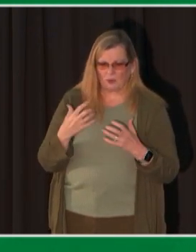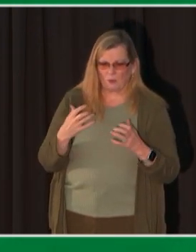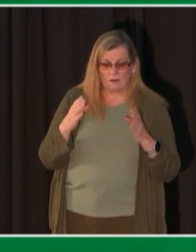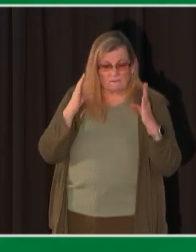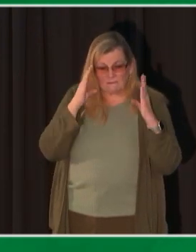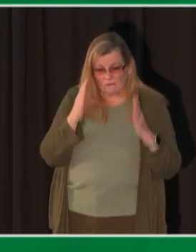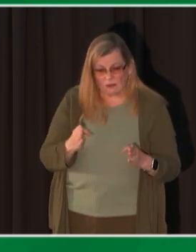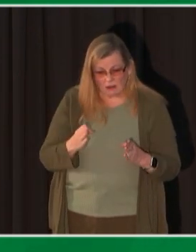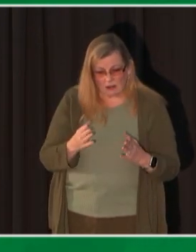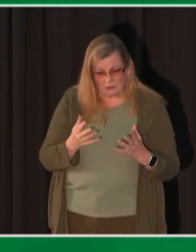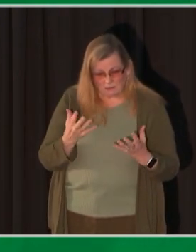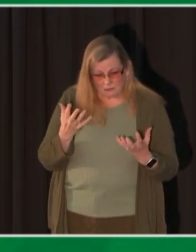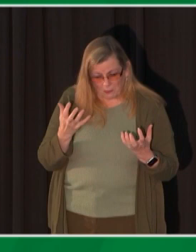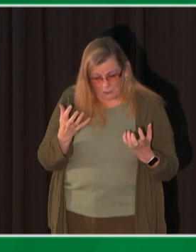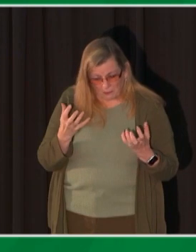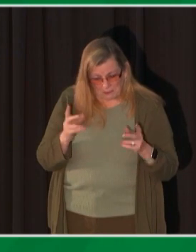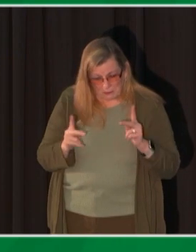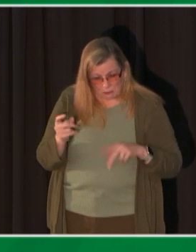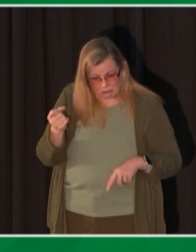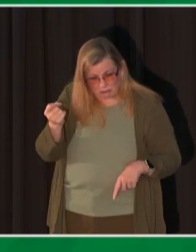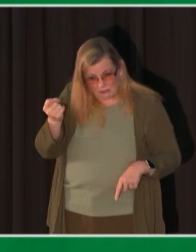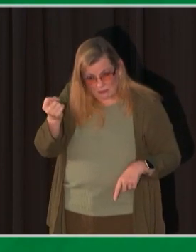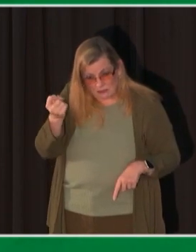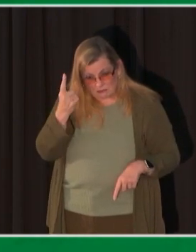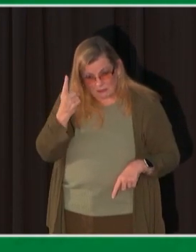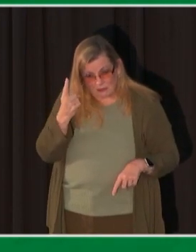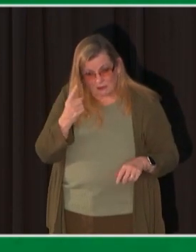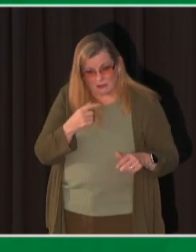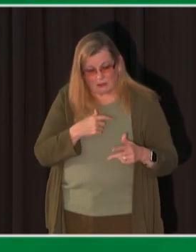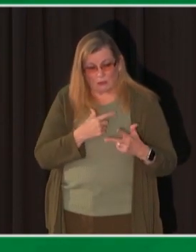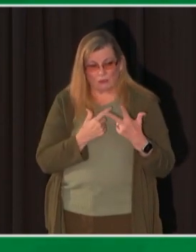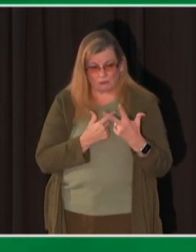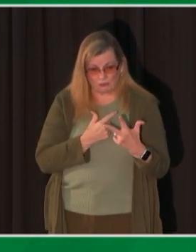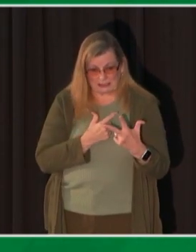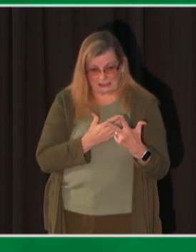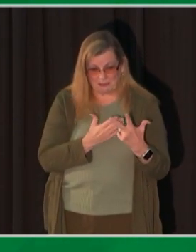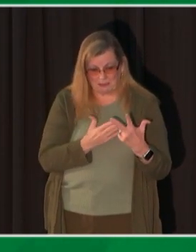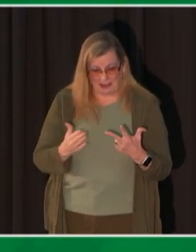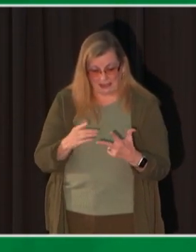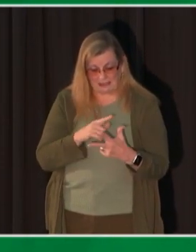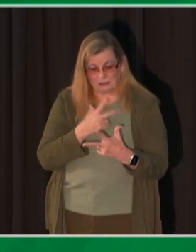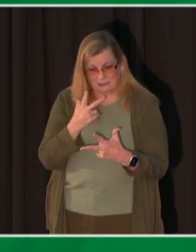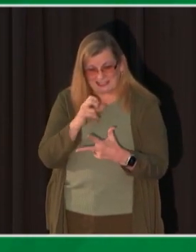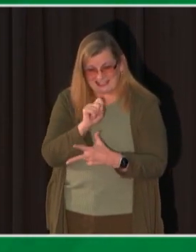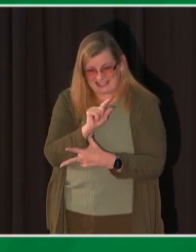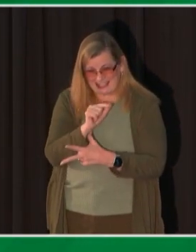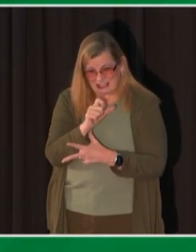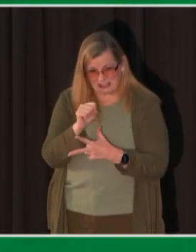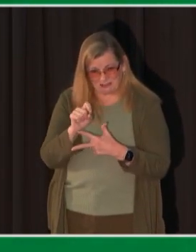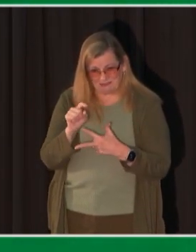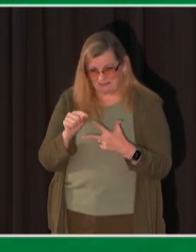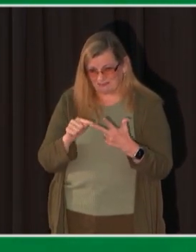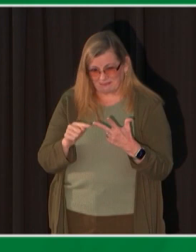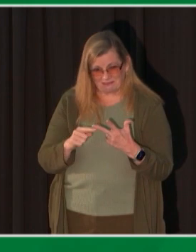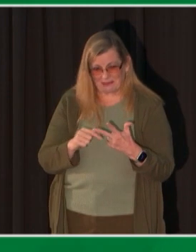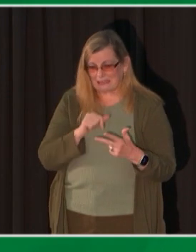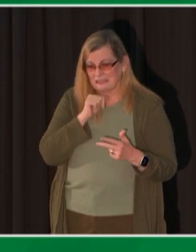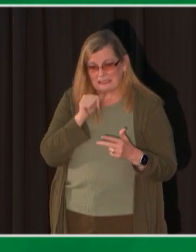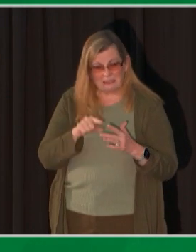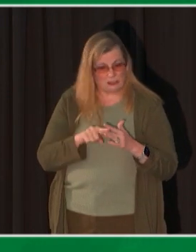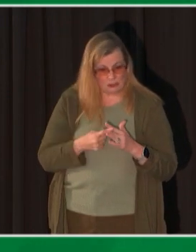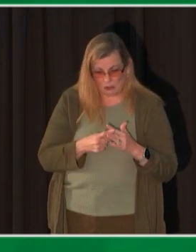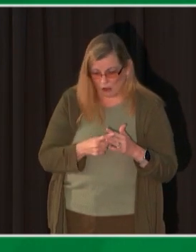has 3 phases, the phase 1 does not begin immediately for every jurisdiction in the